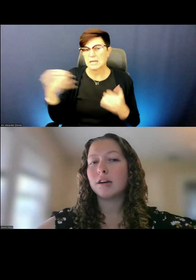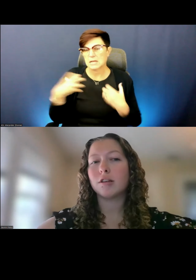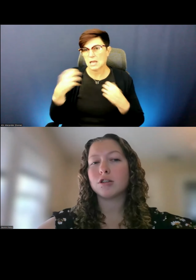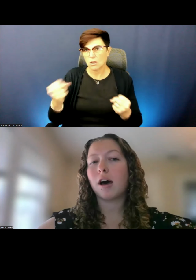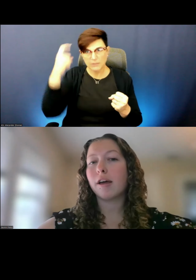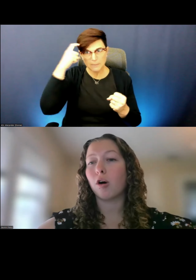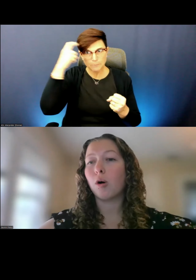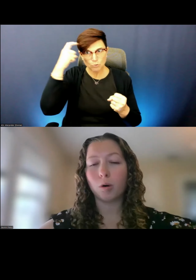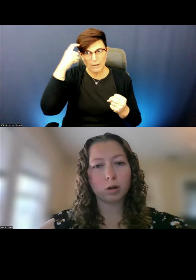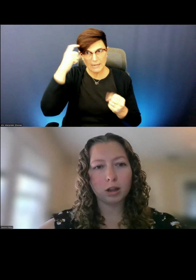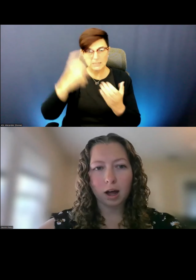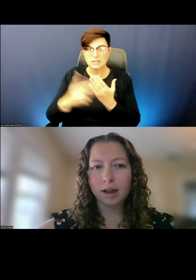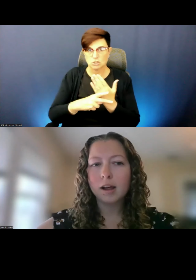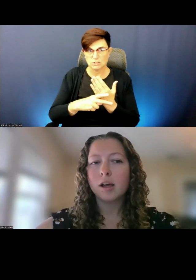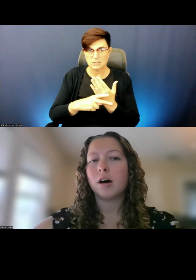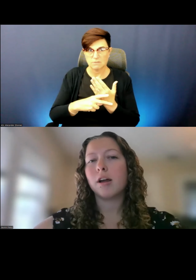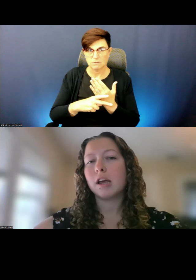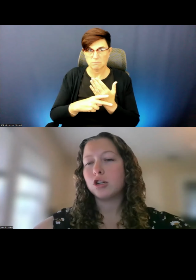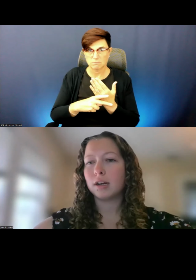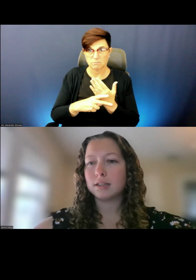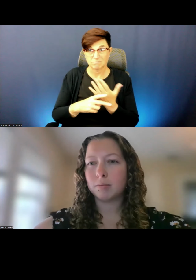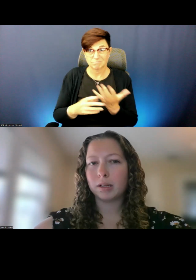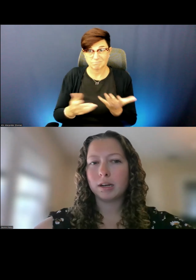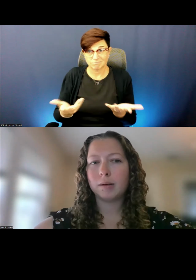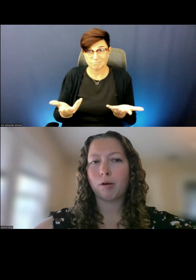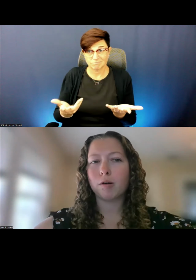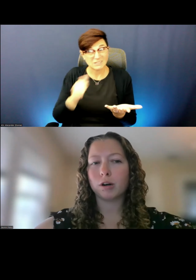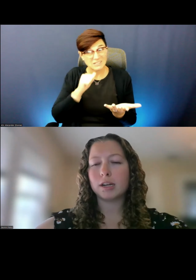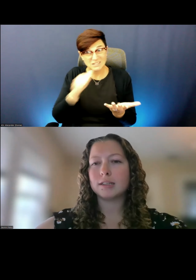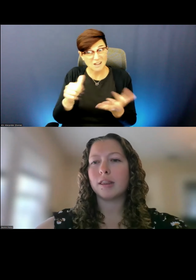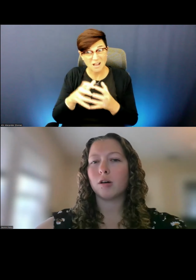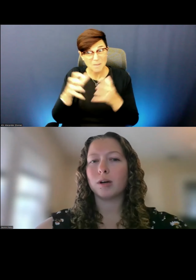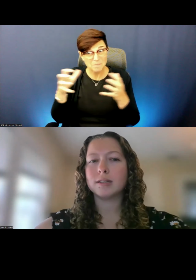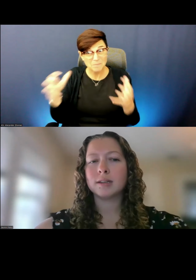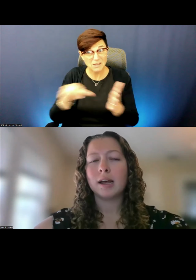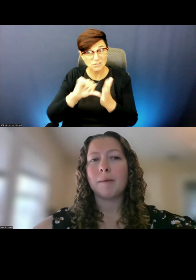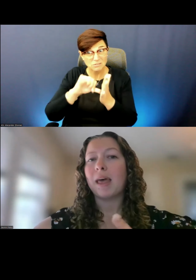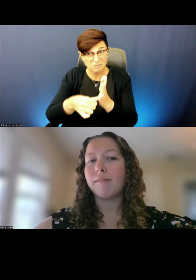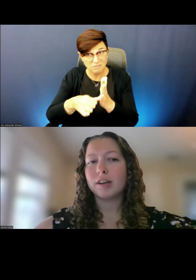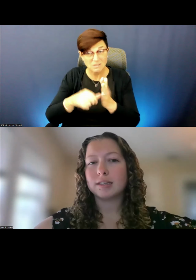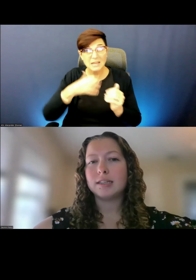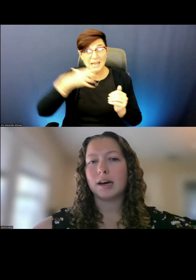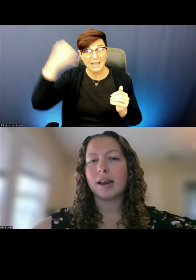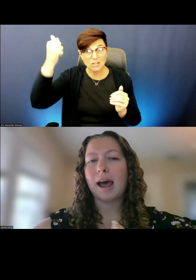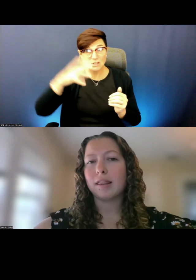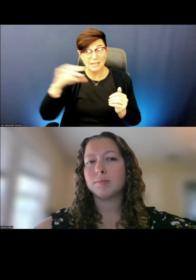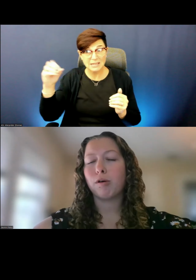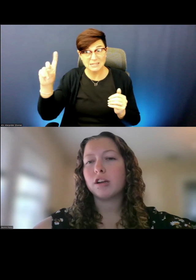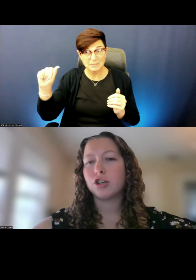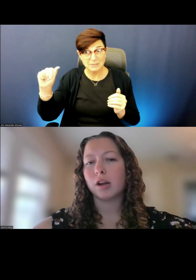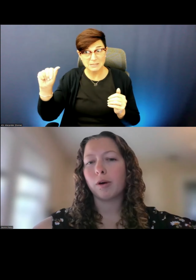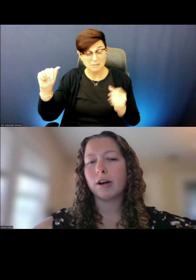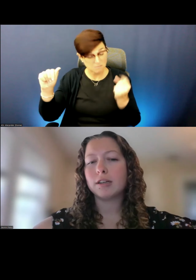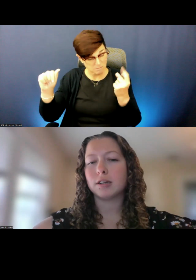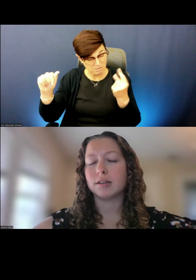see here, there's not a whole lot on aging and disability priorities, and there was advocacy done at this point